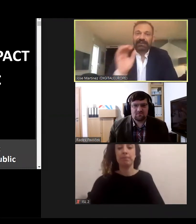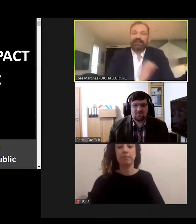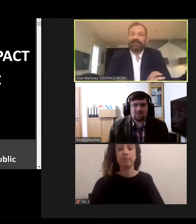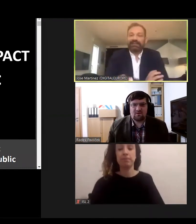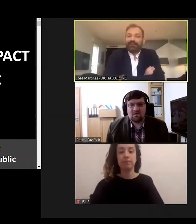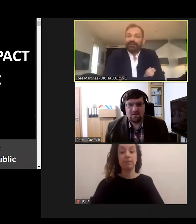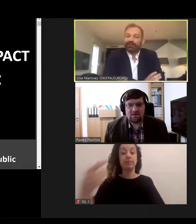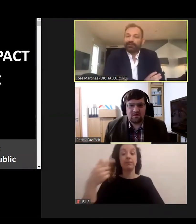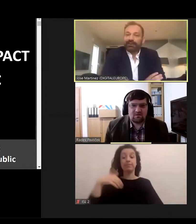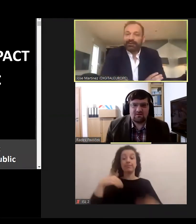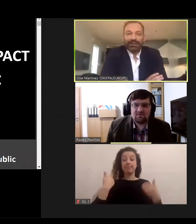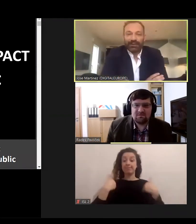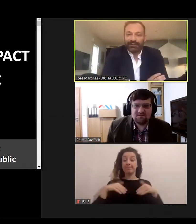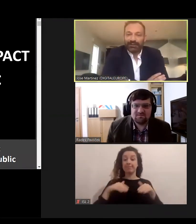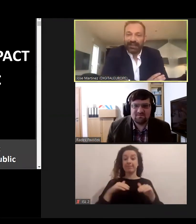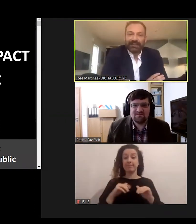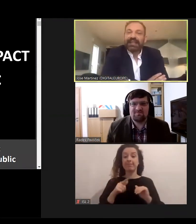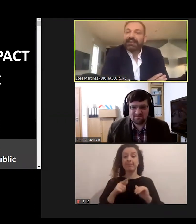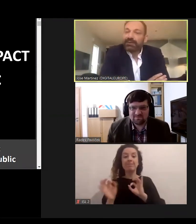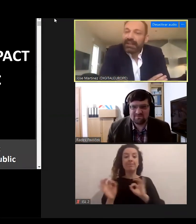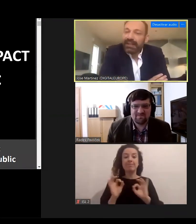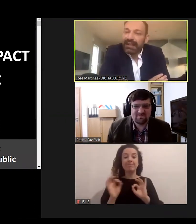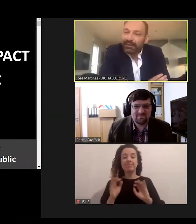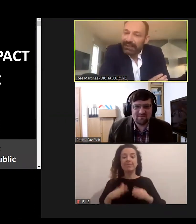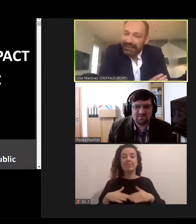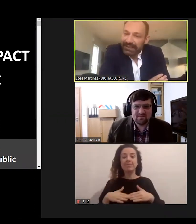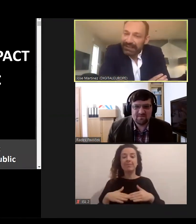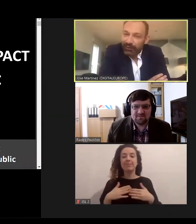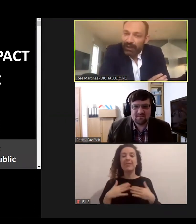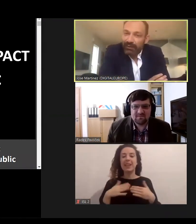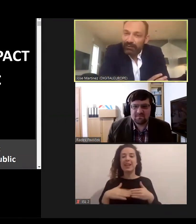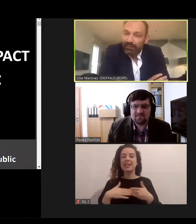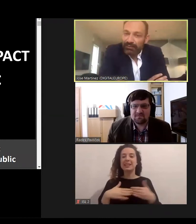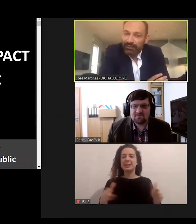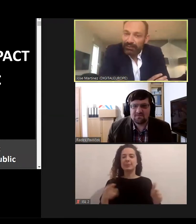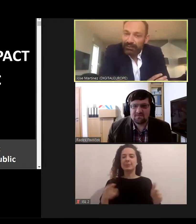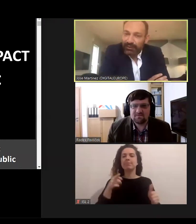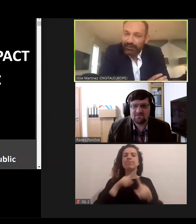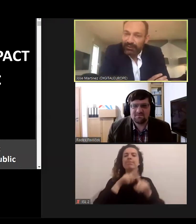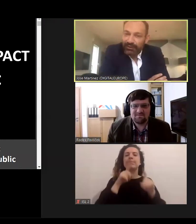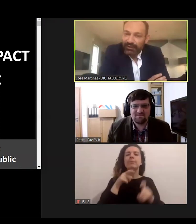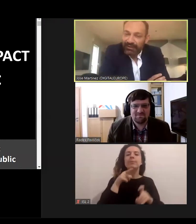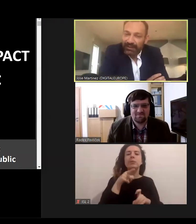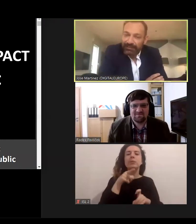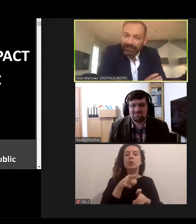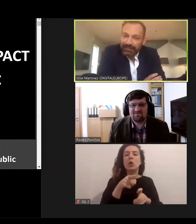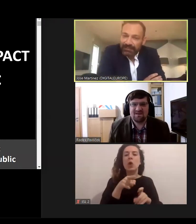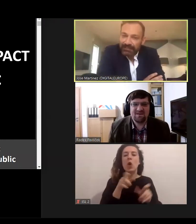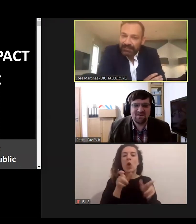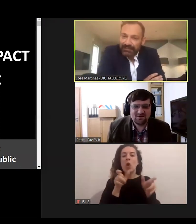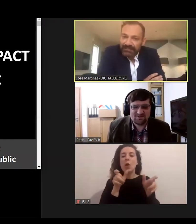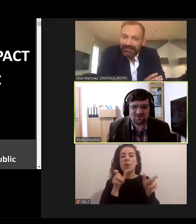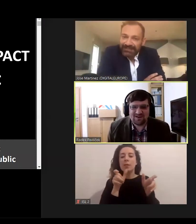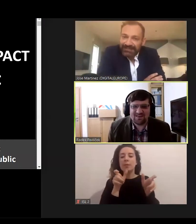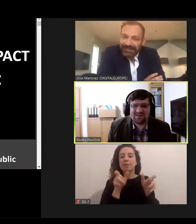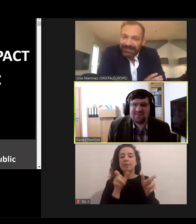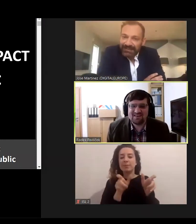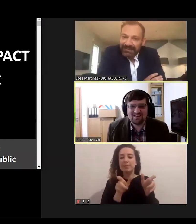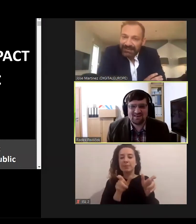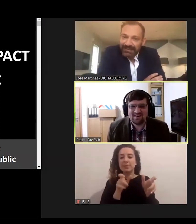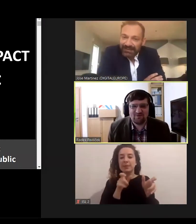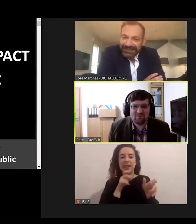Radek. Pavlisek, I think it's like that. So Radek is an accessibility and assistive